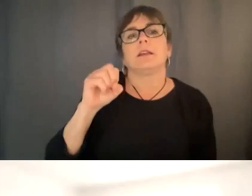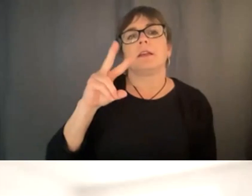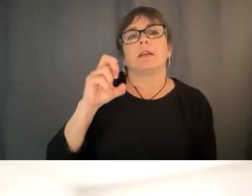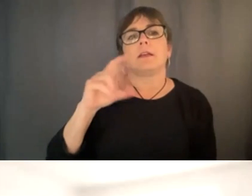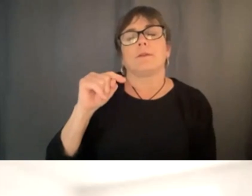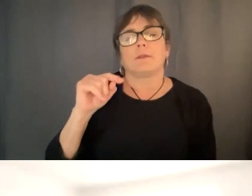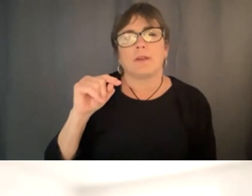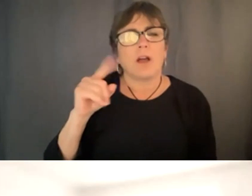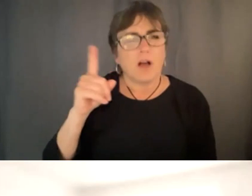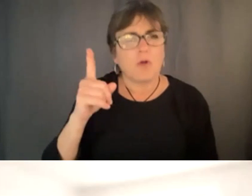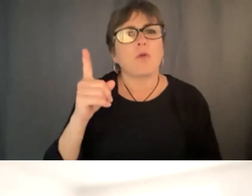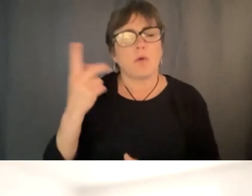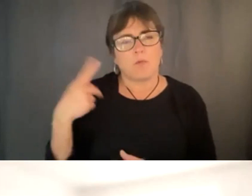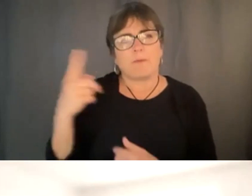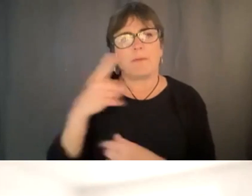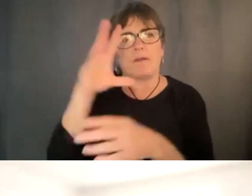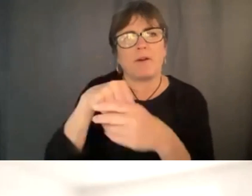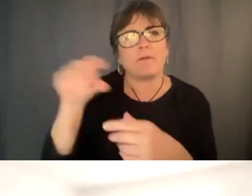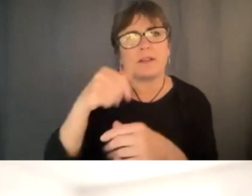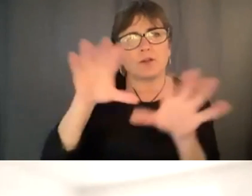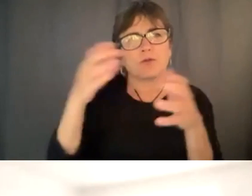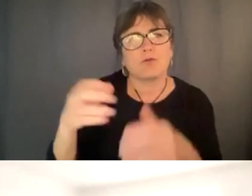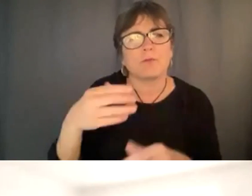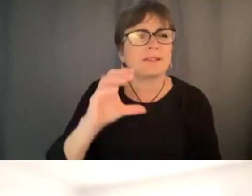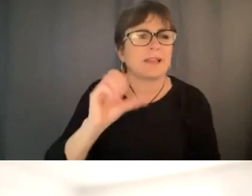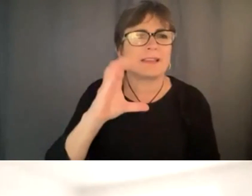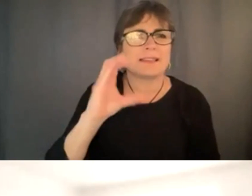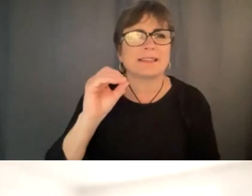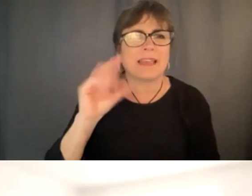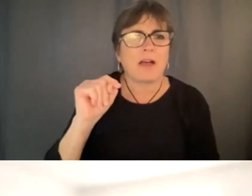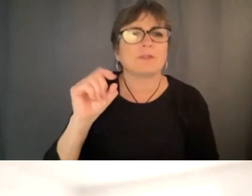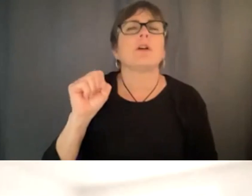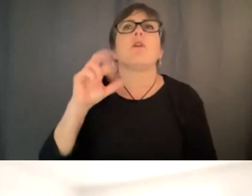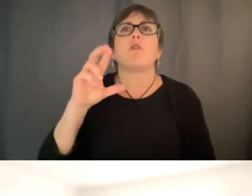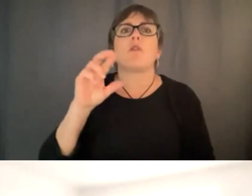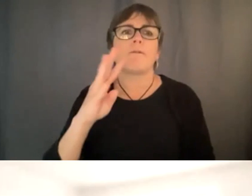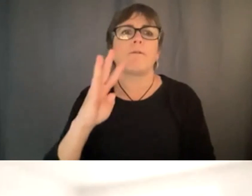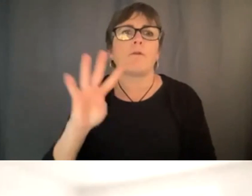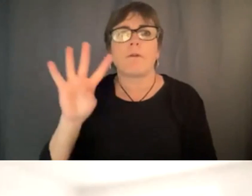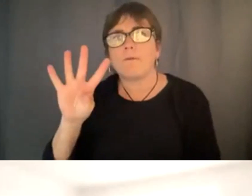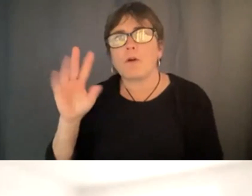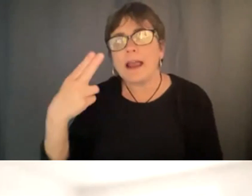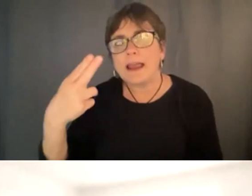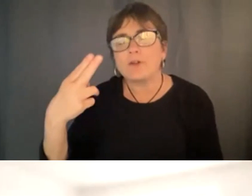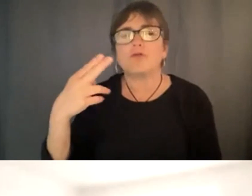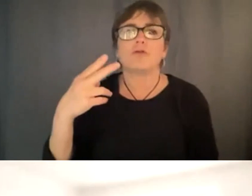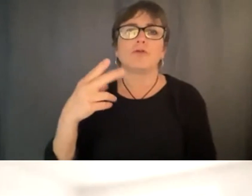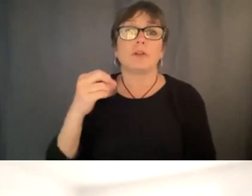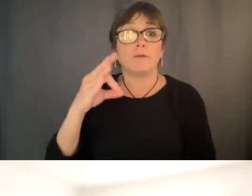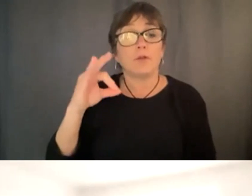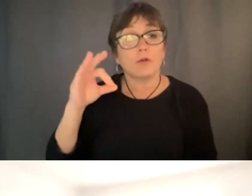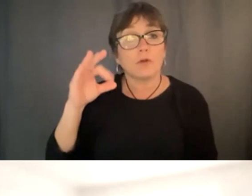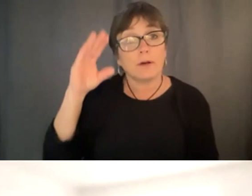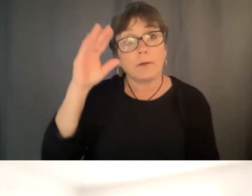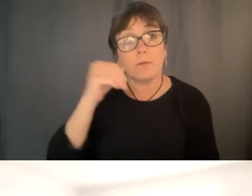Scouts and 4-H just to learn how they do those things and promote this. And, you know, as if you're a Scout leader